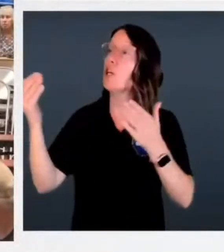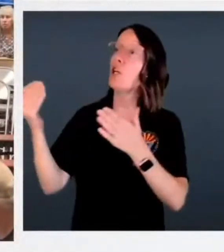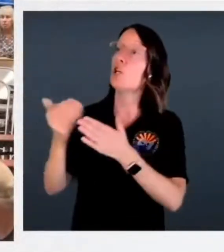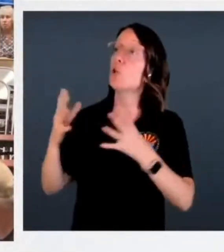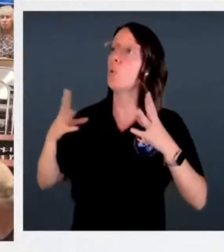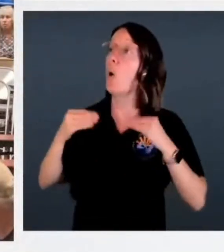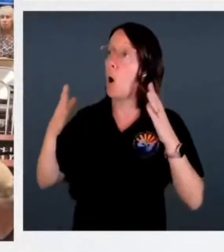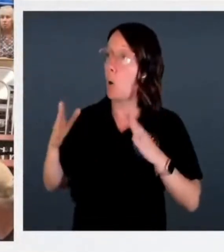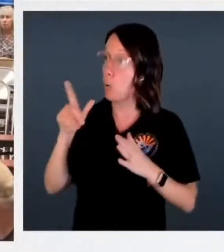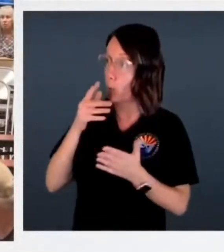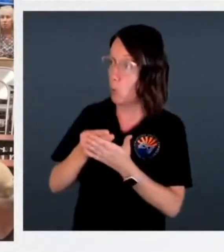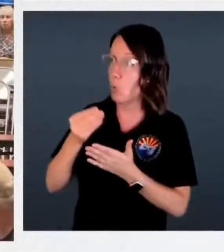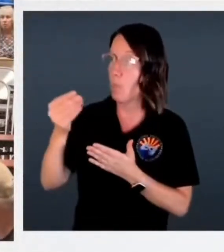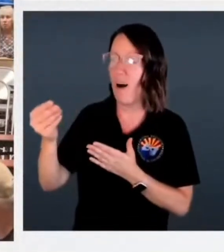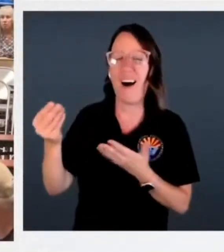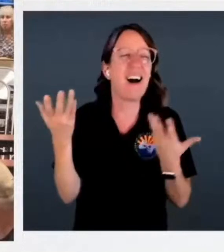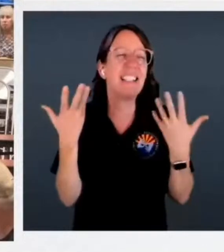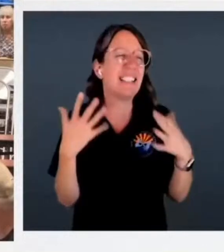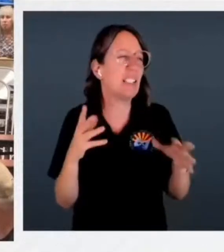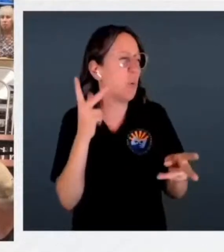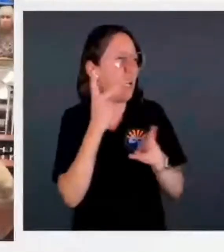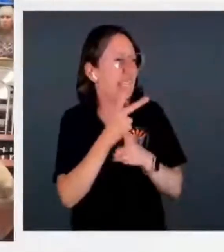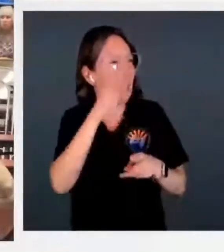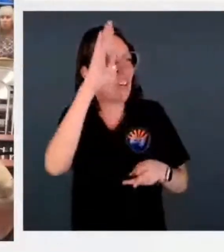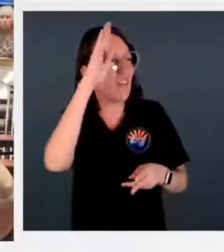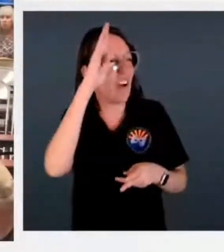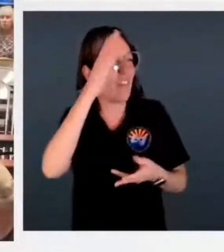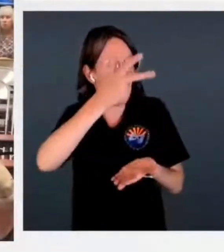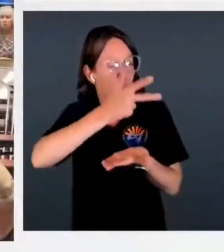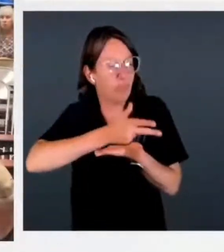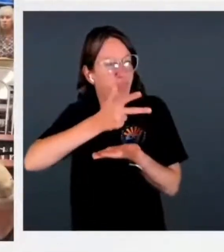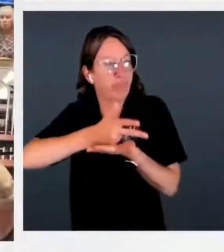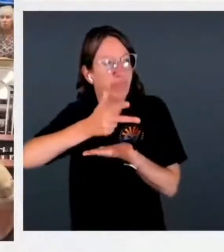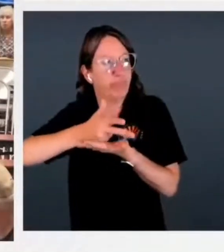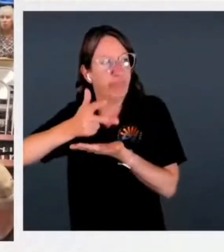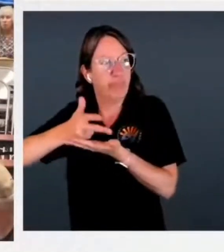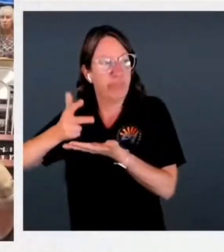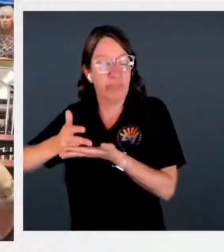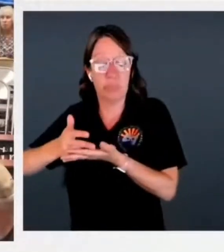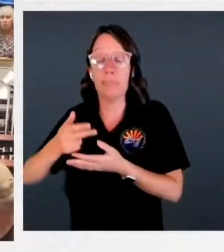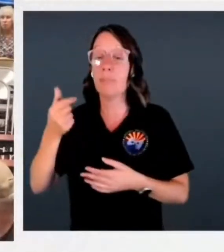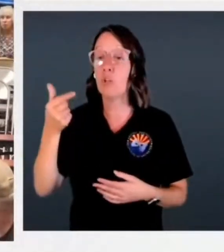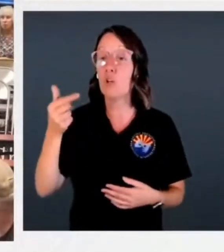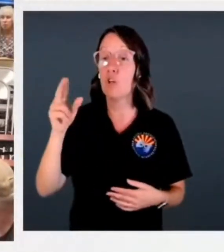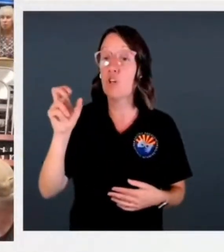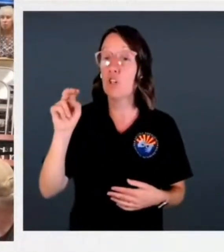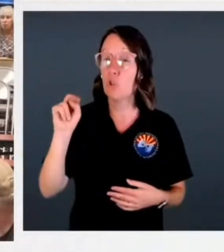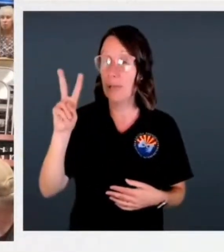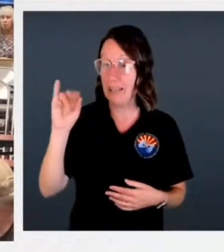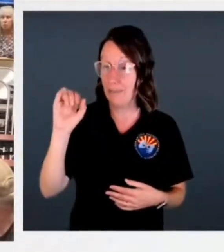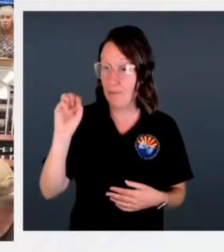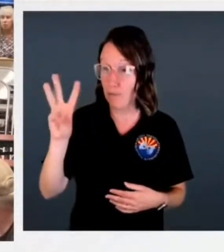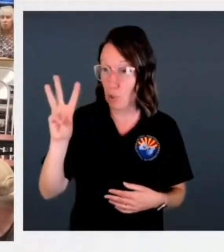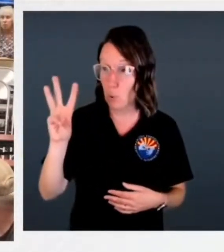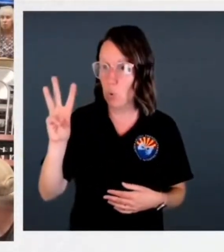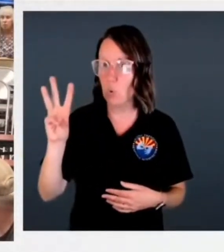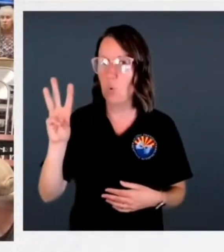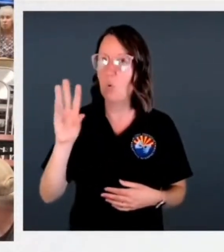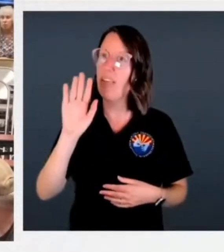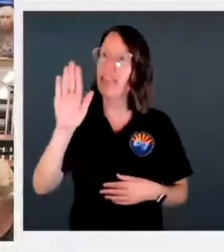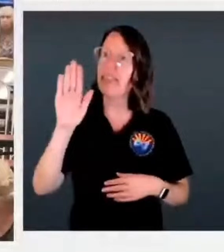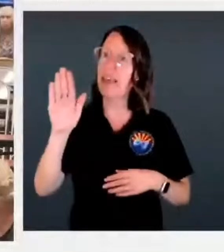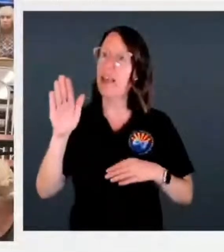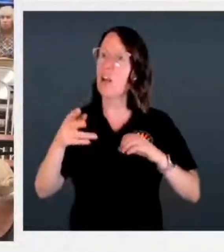Greenview has lost their storage for their fire truck, from what I understand from somebody in the rural